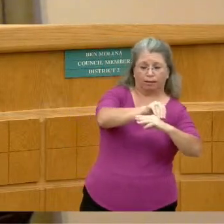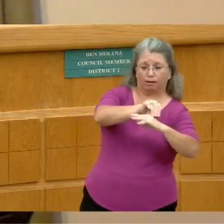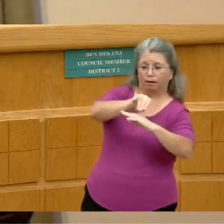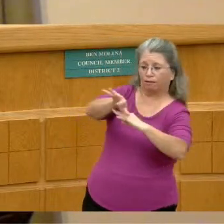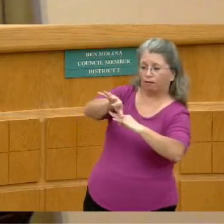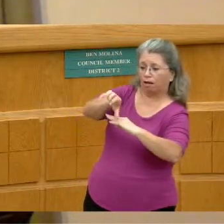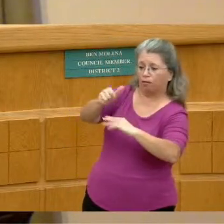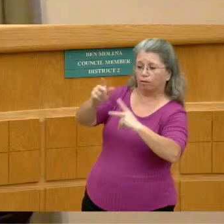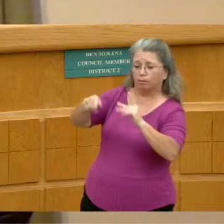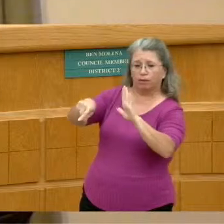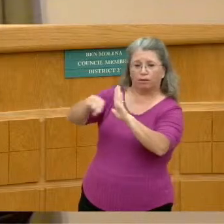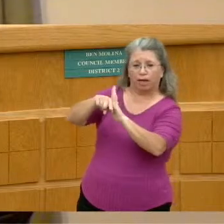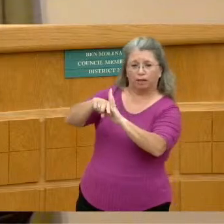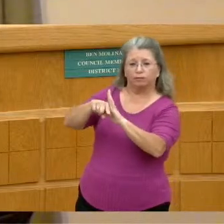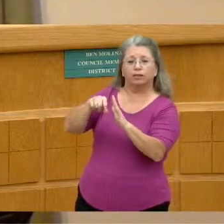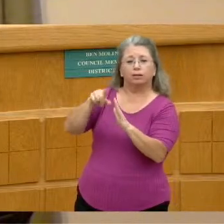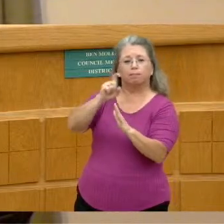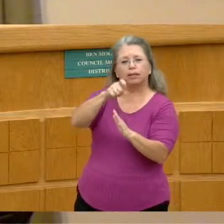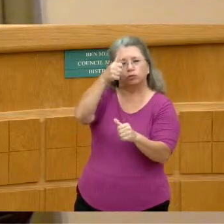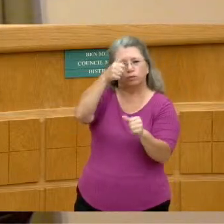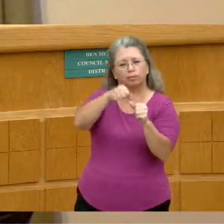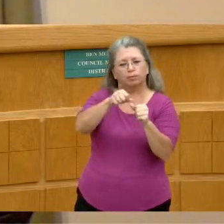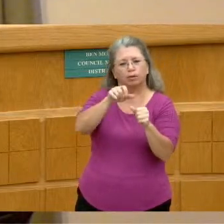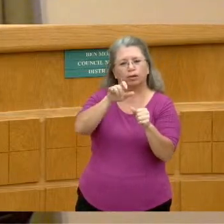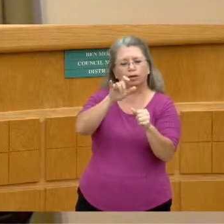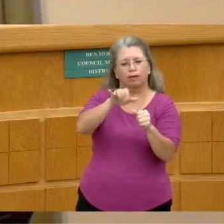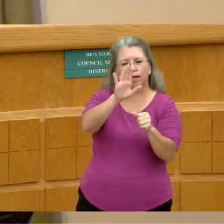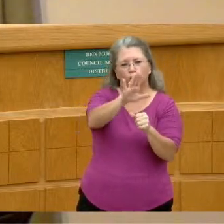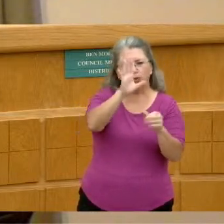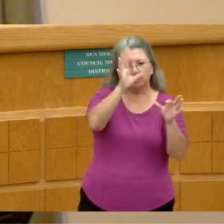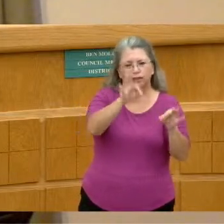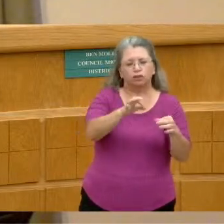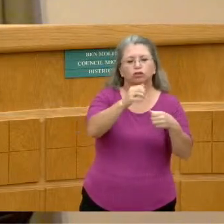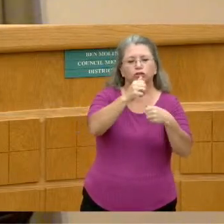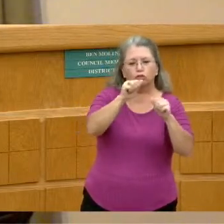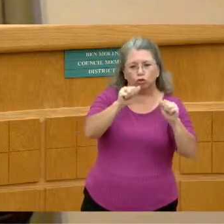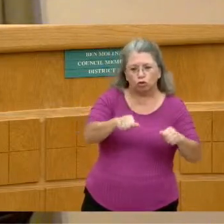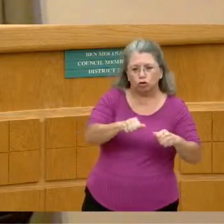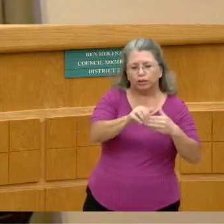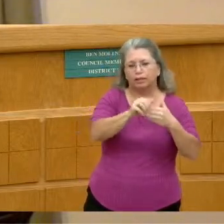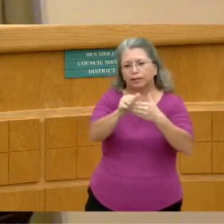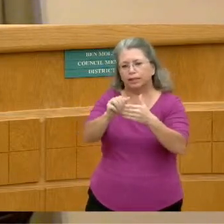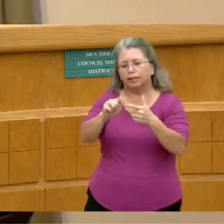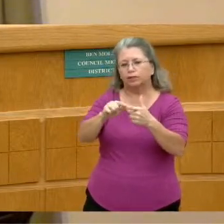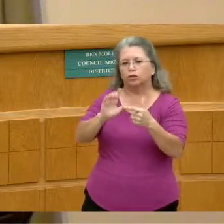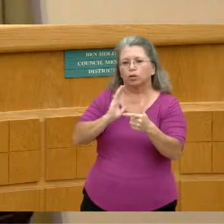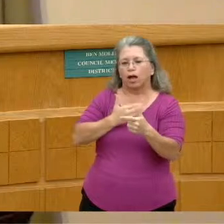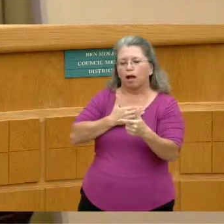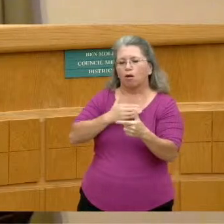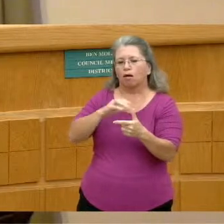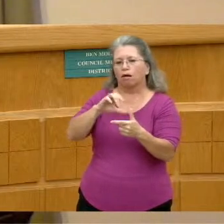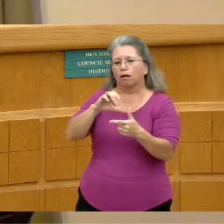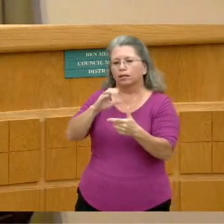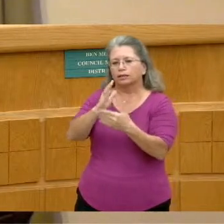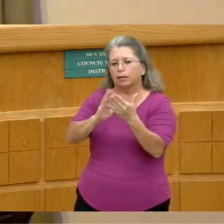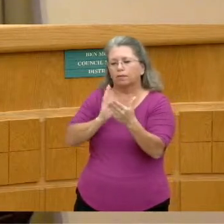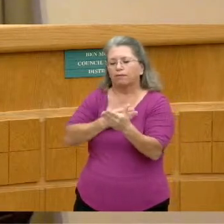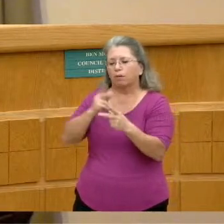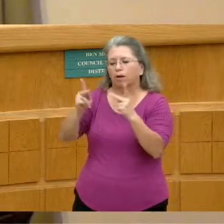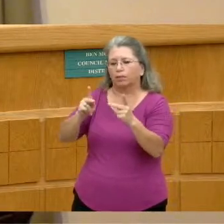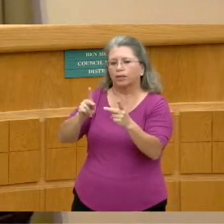decisions could cause our vulnerable populations to be hospitalized. So let me repeat some very important